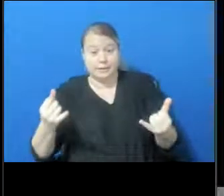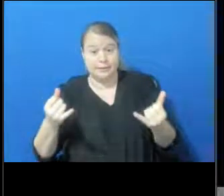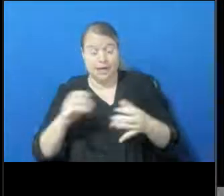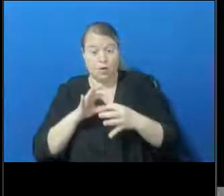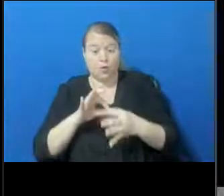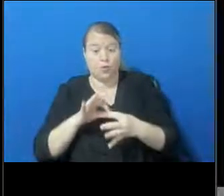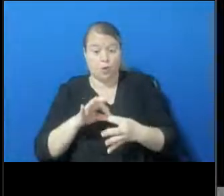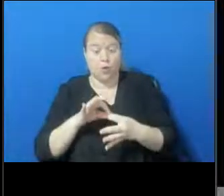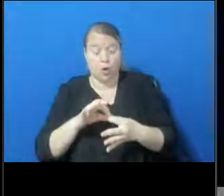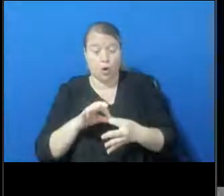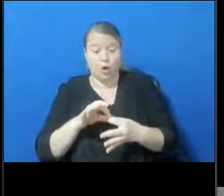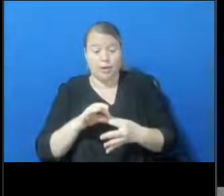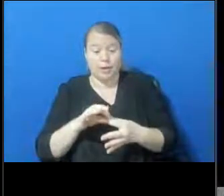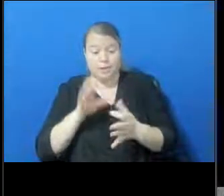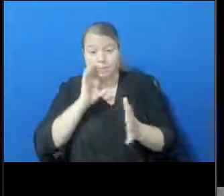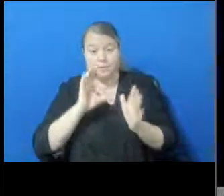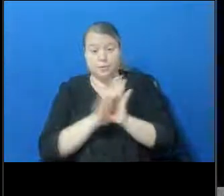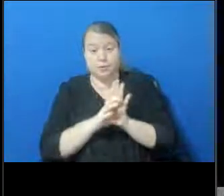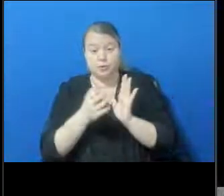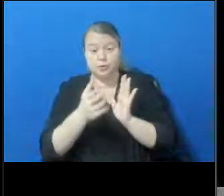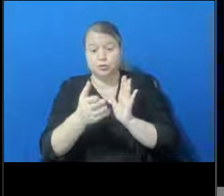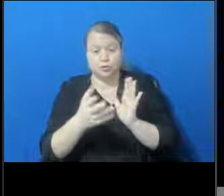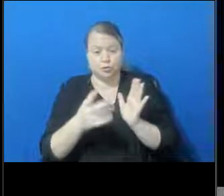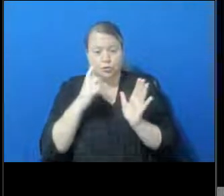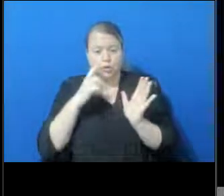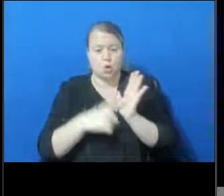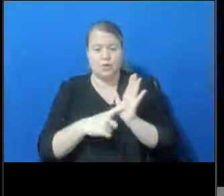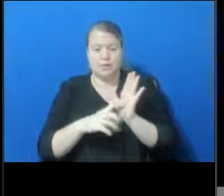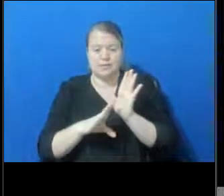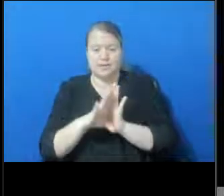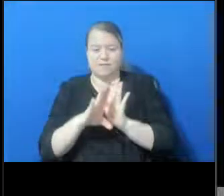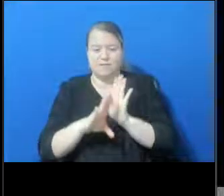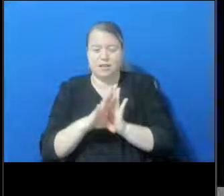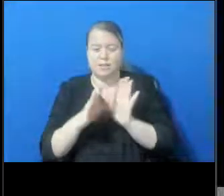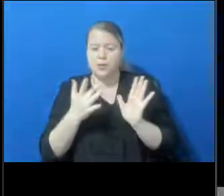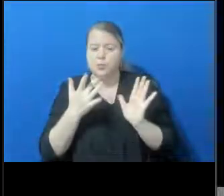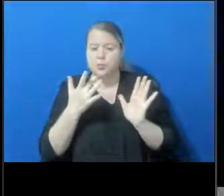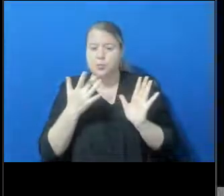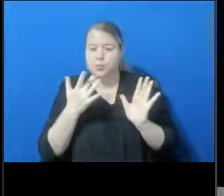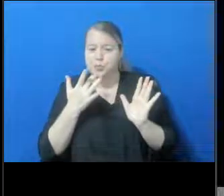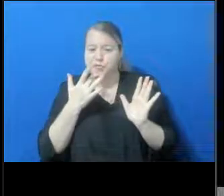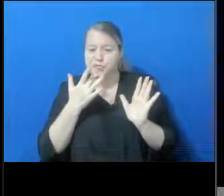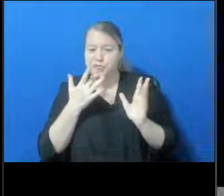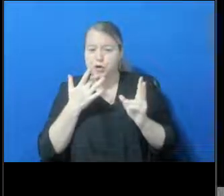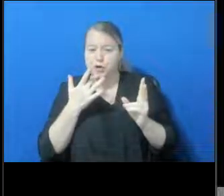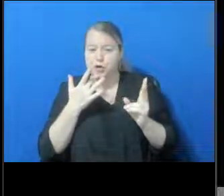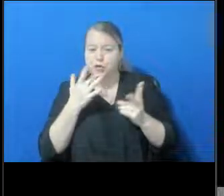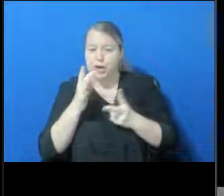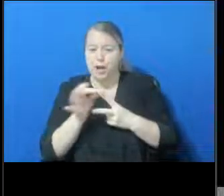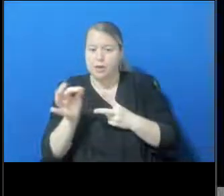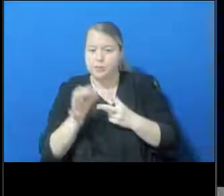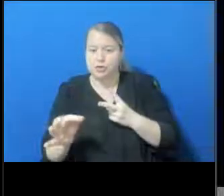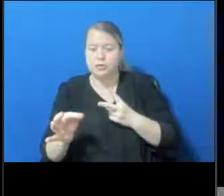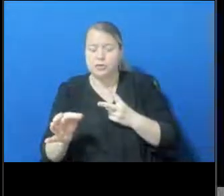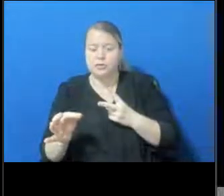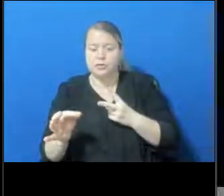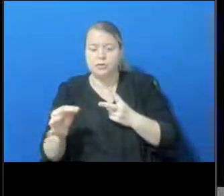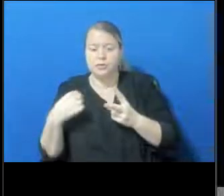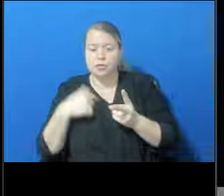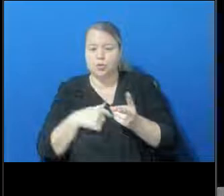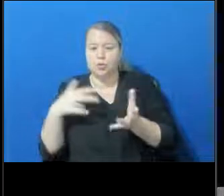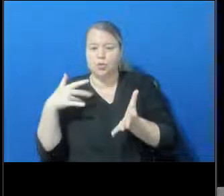alignment is the development of that preferred option that was studied